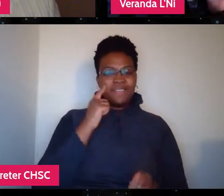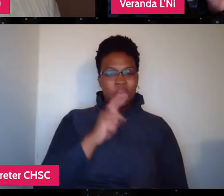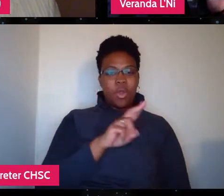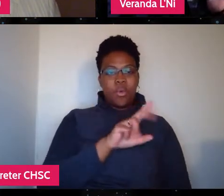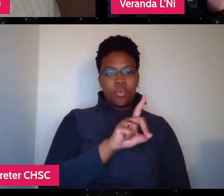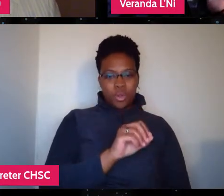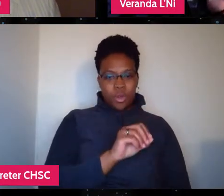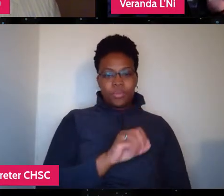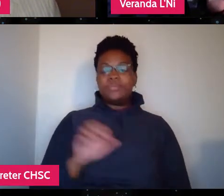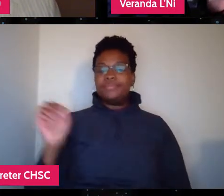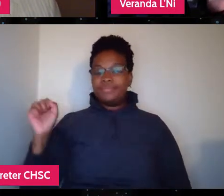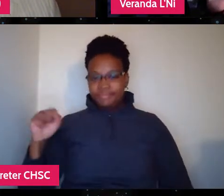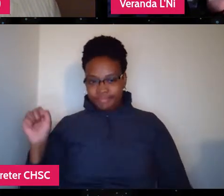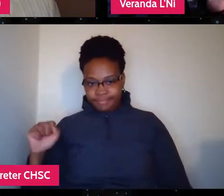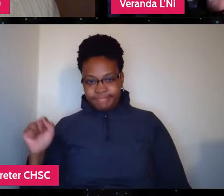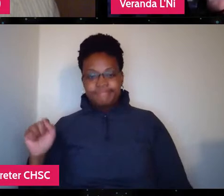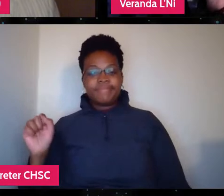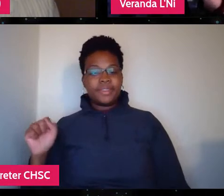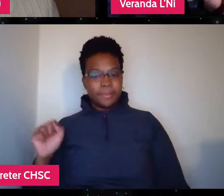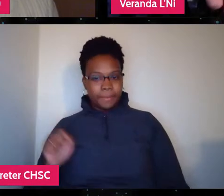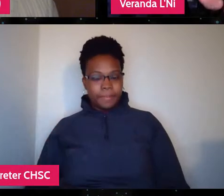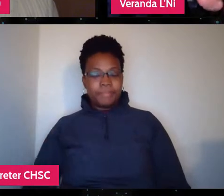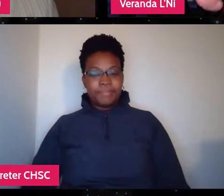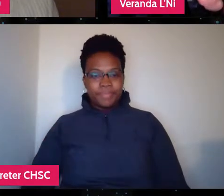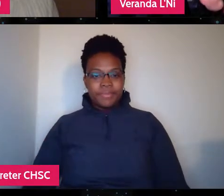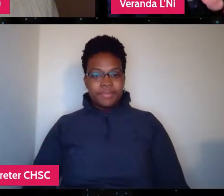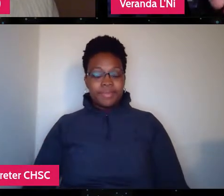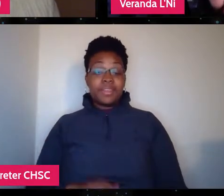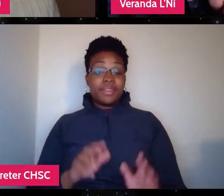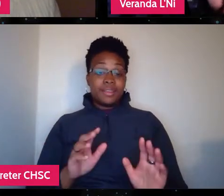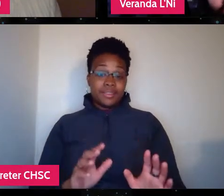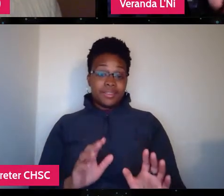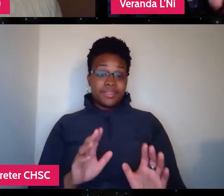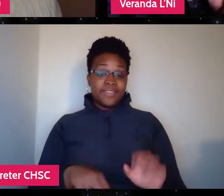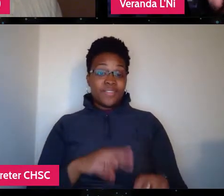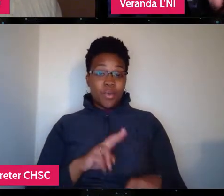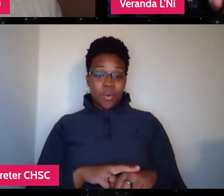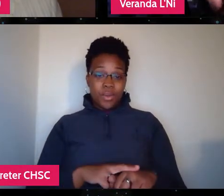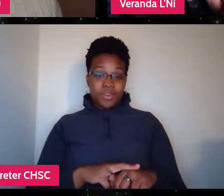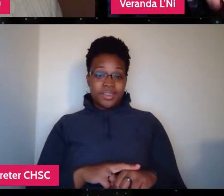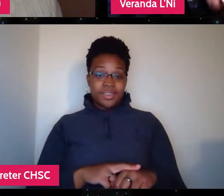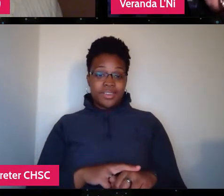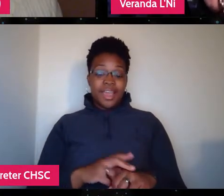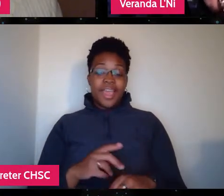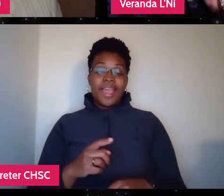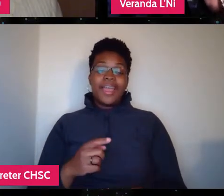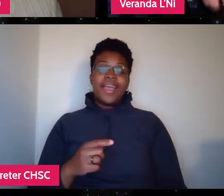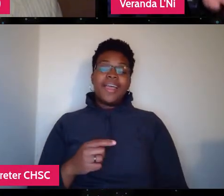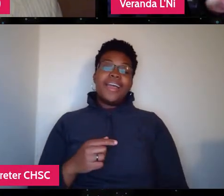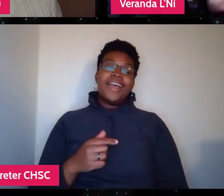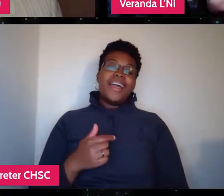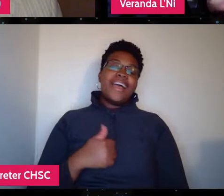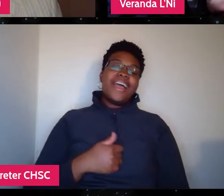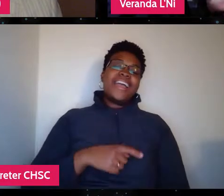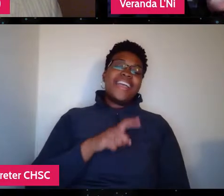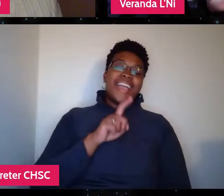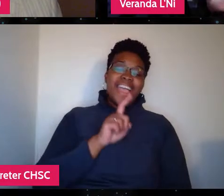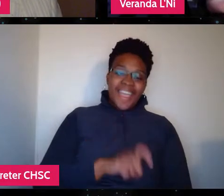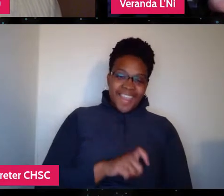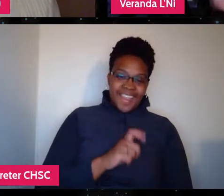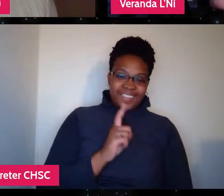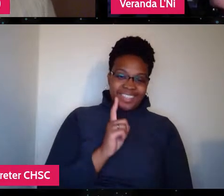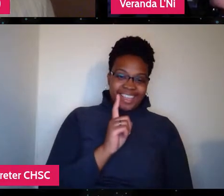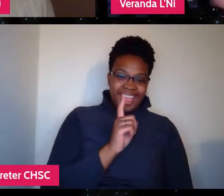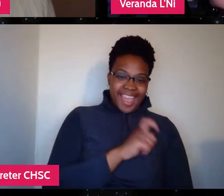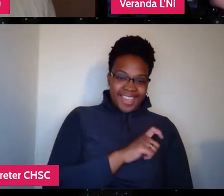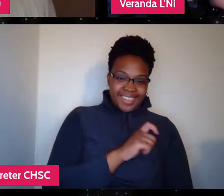Perfect. Yeah. You know, and of course, I have to ask this.